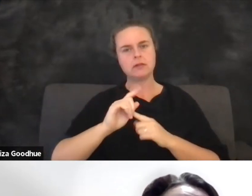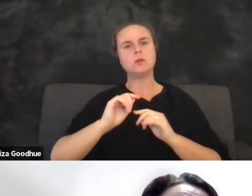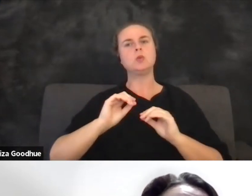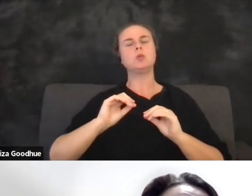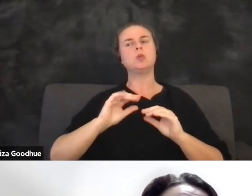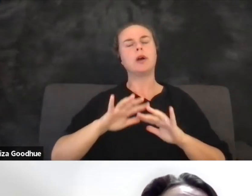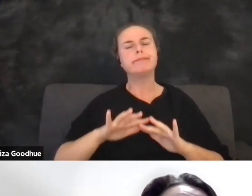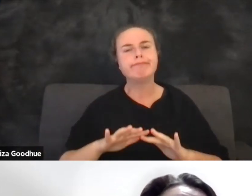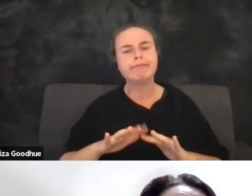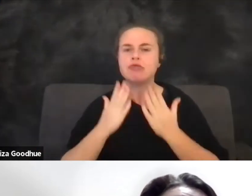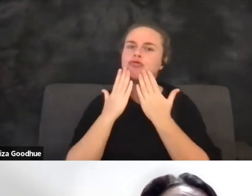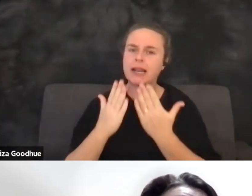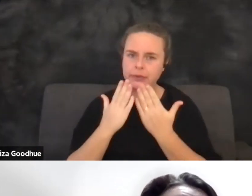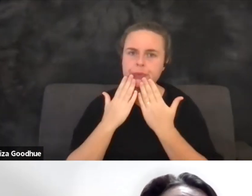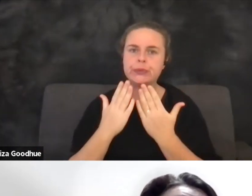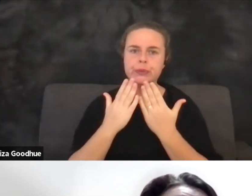gratitude.